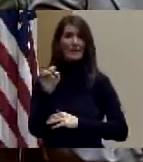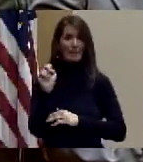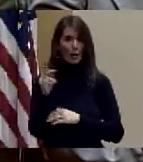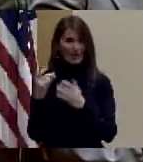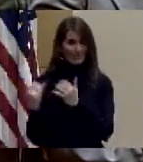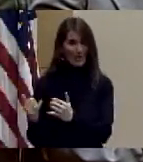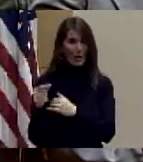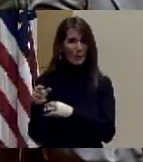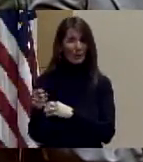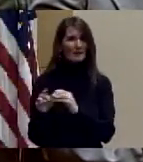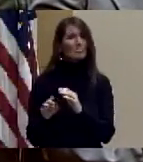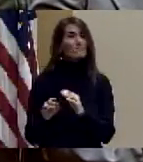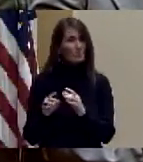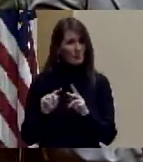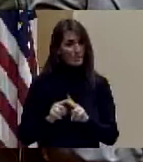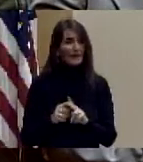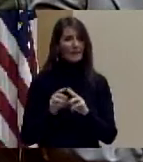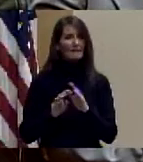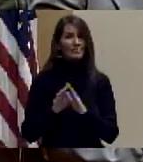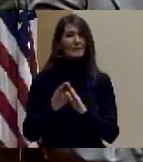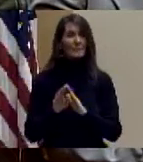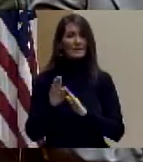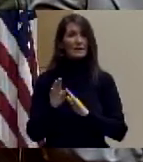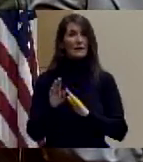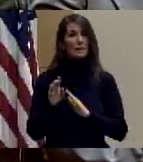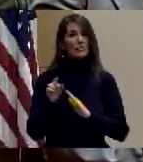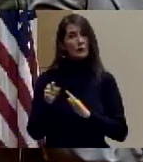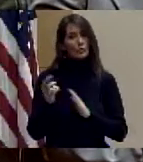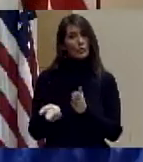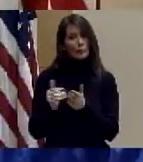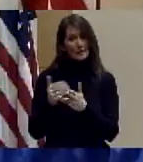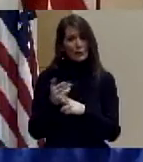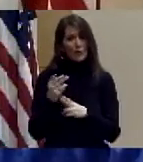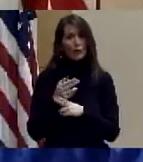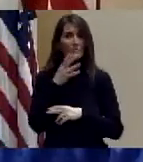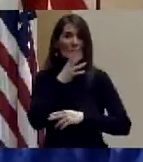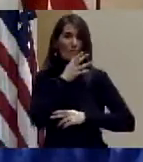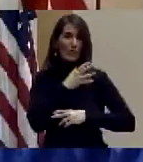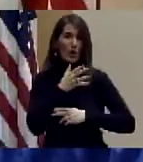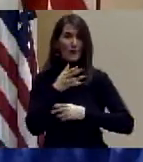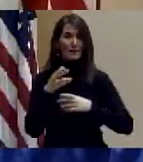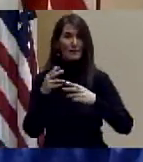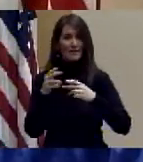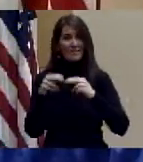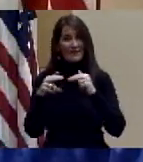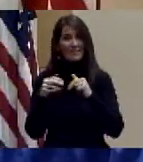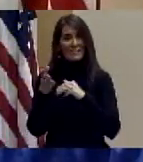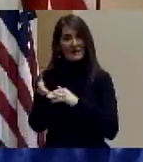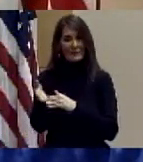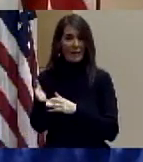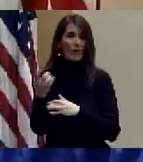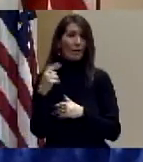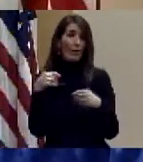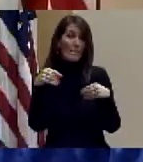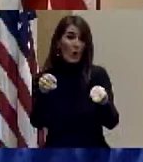the development of formal plans to reuse existing farm facilities at that site for the